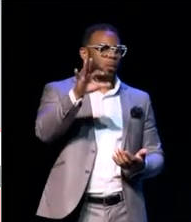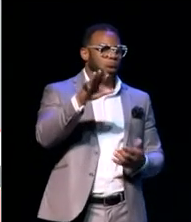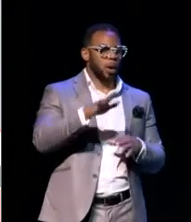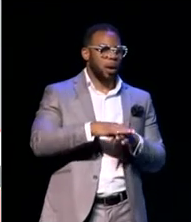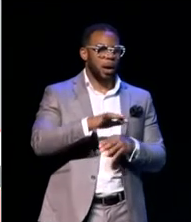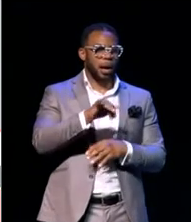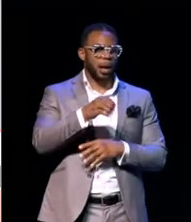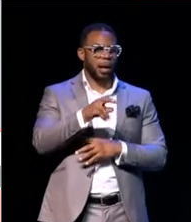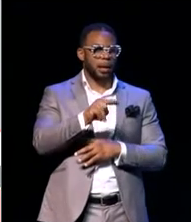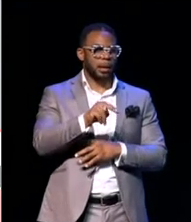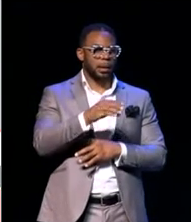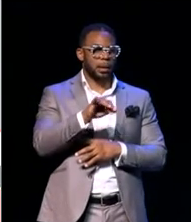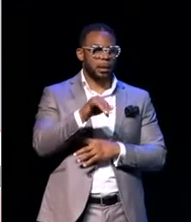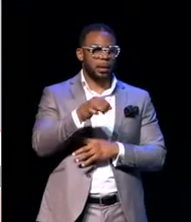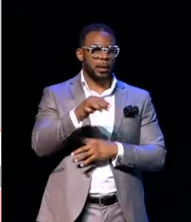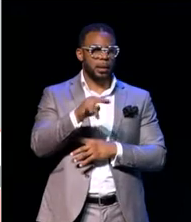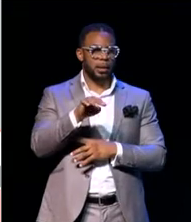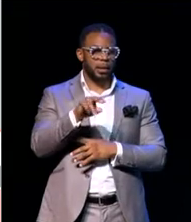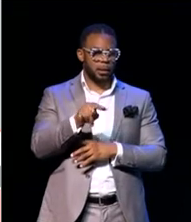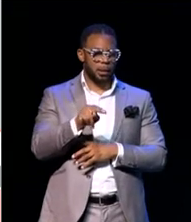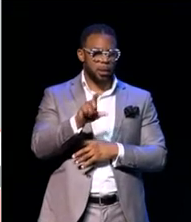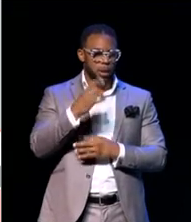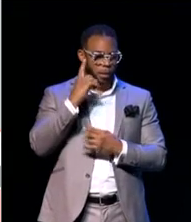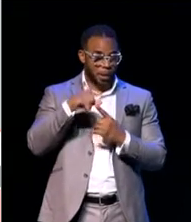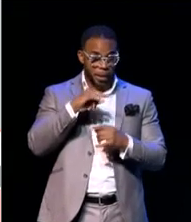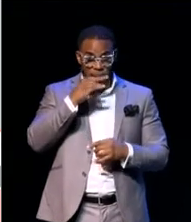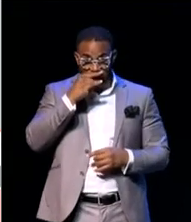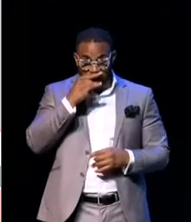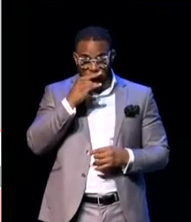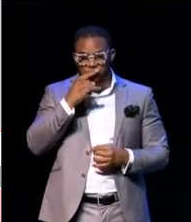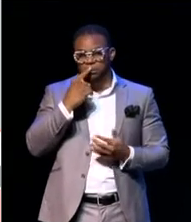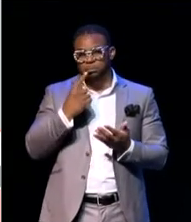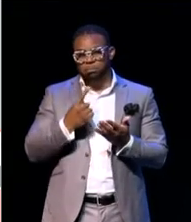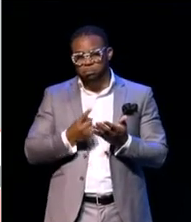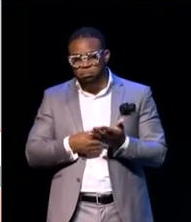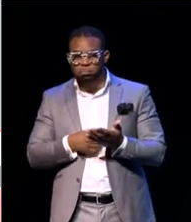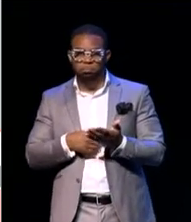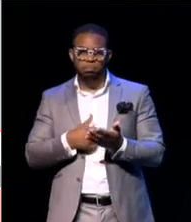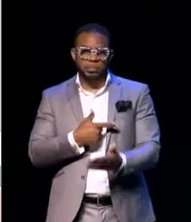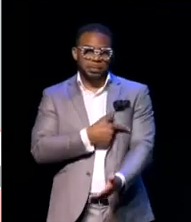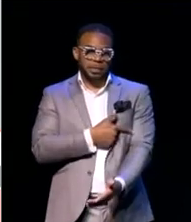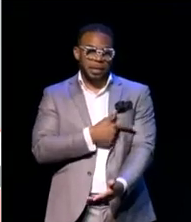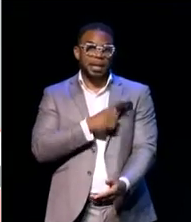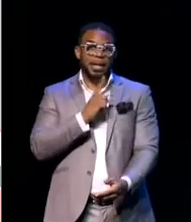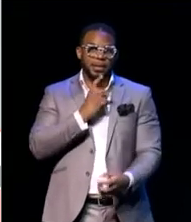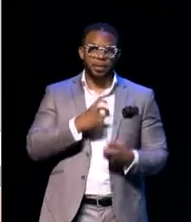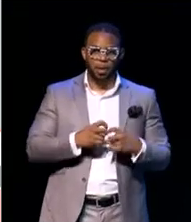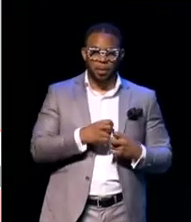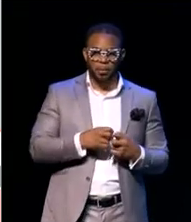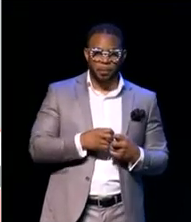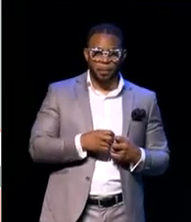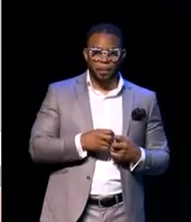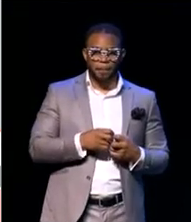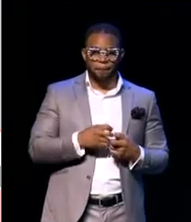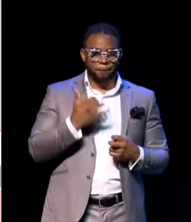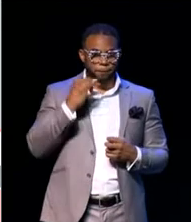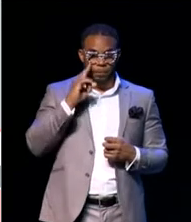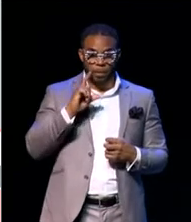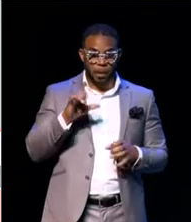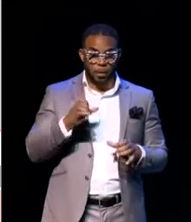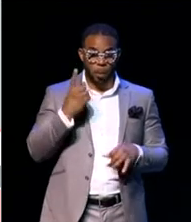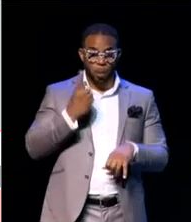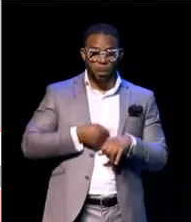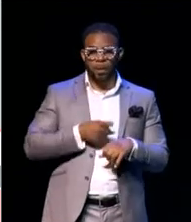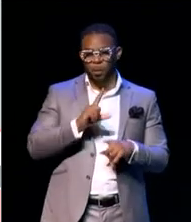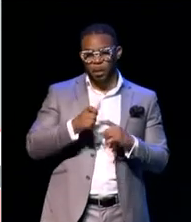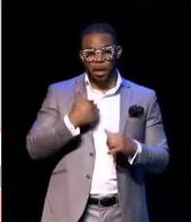the Johnson & Johnson. When you think about kids, sometimes the shot is the problem. And so if you only have to do